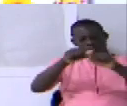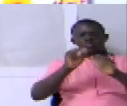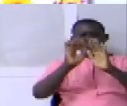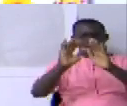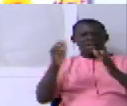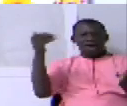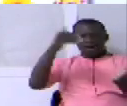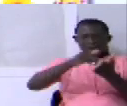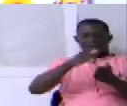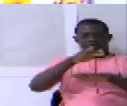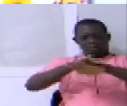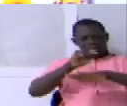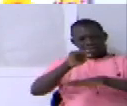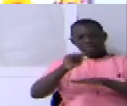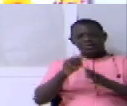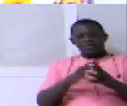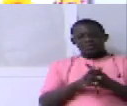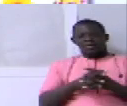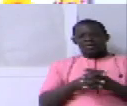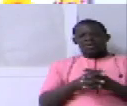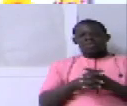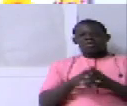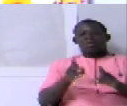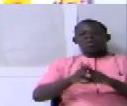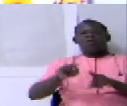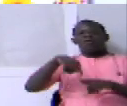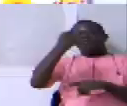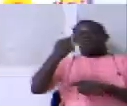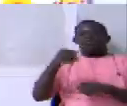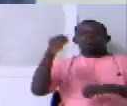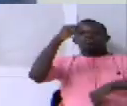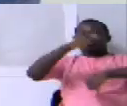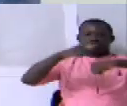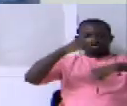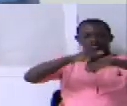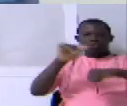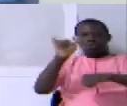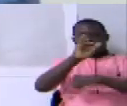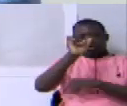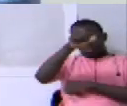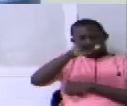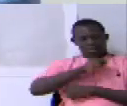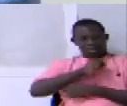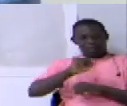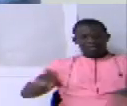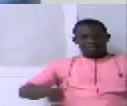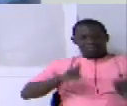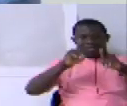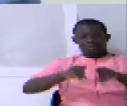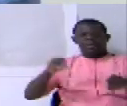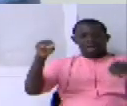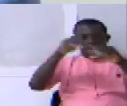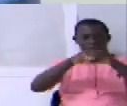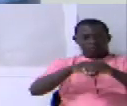Okay. For the purposes of the tortures you were involved in.